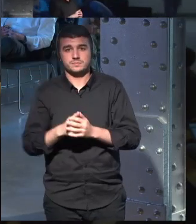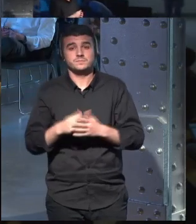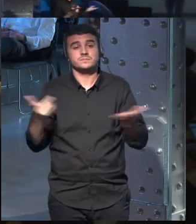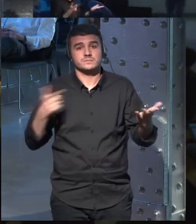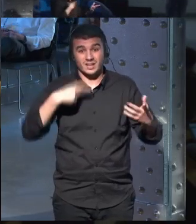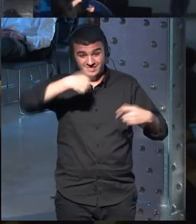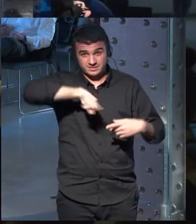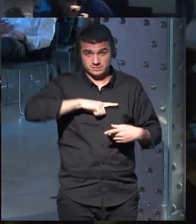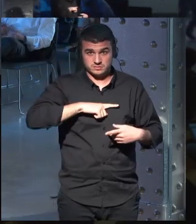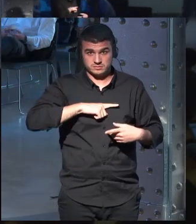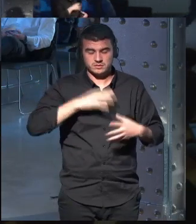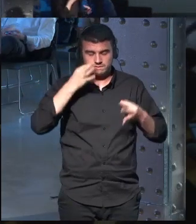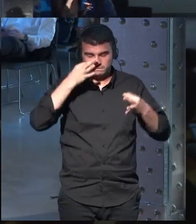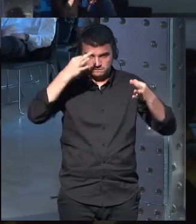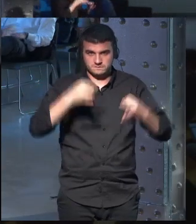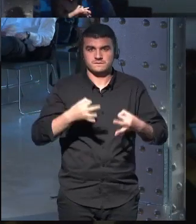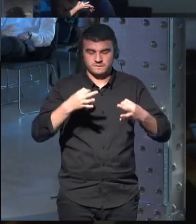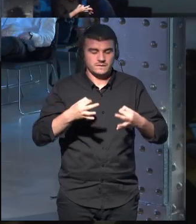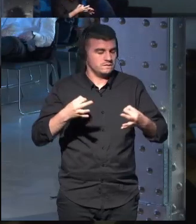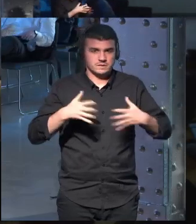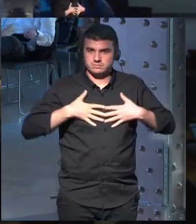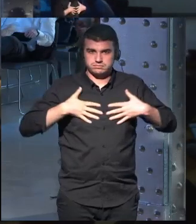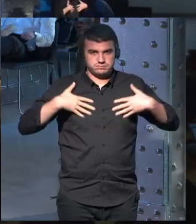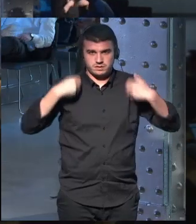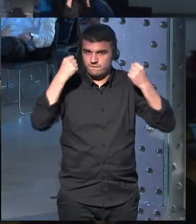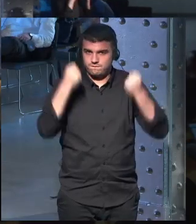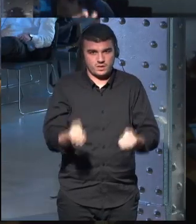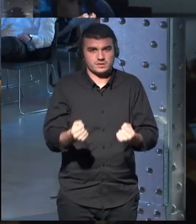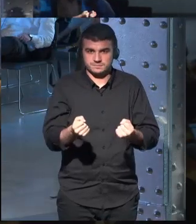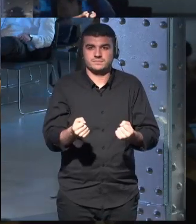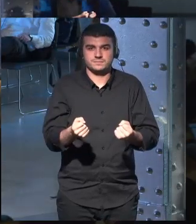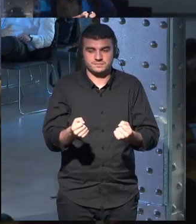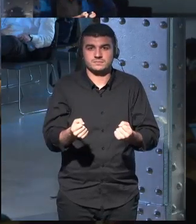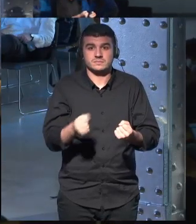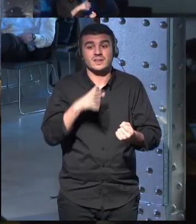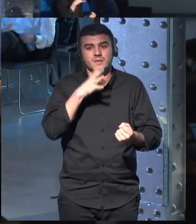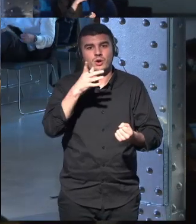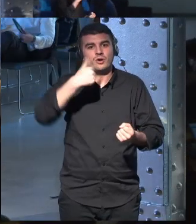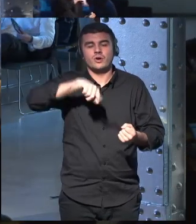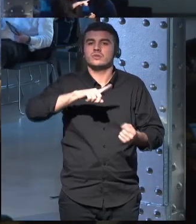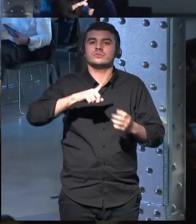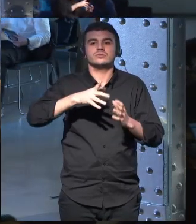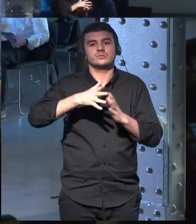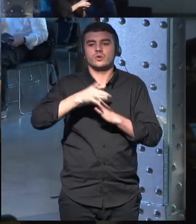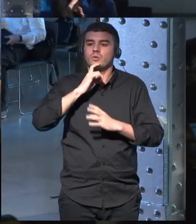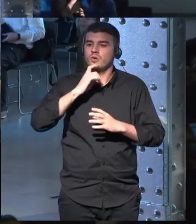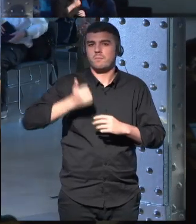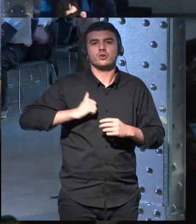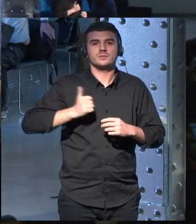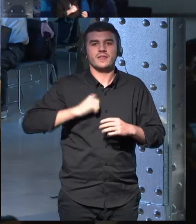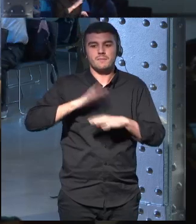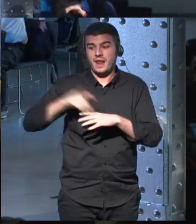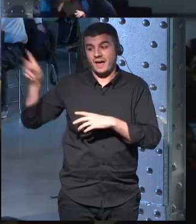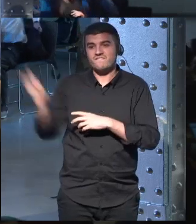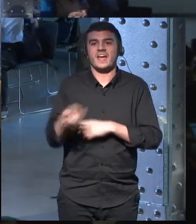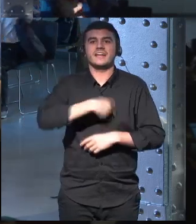this event with John Maxwell Coetzee, and we